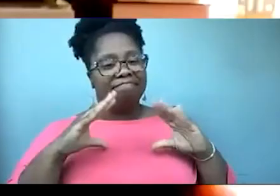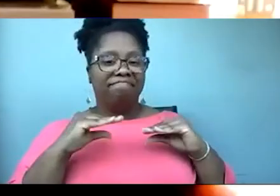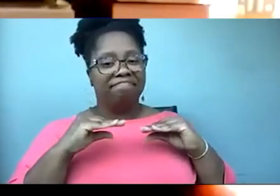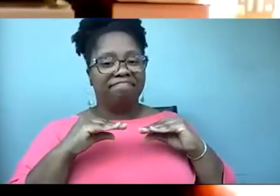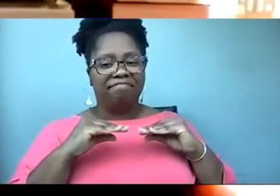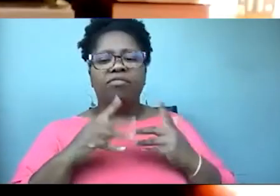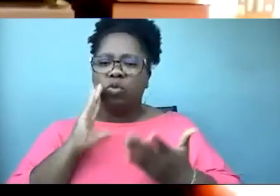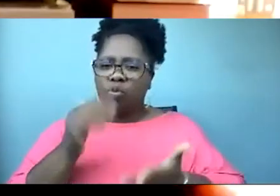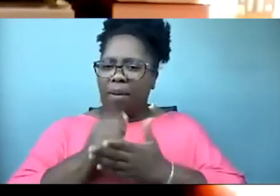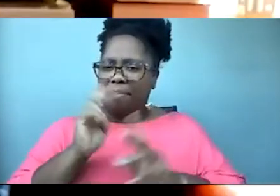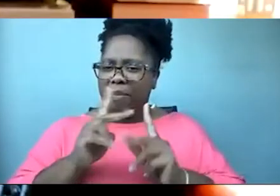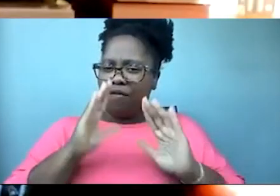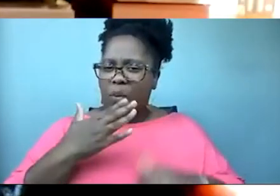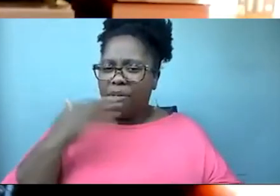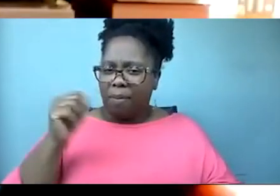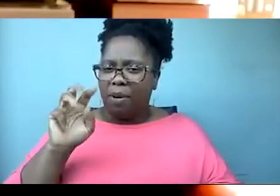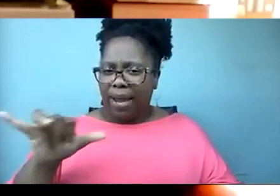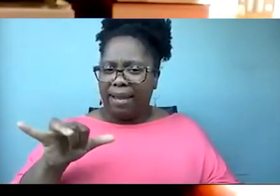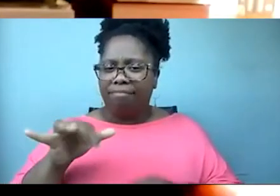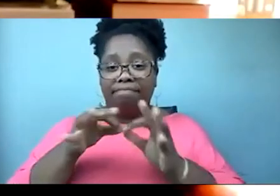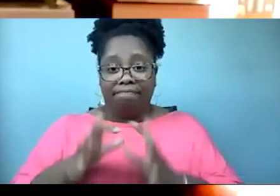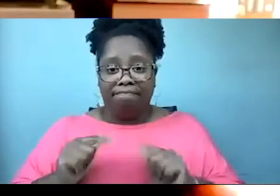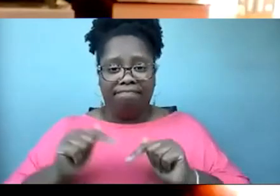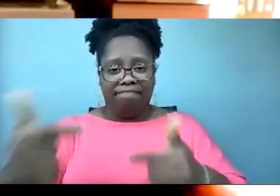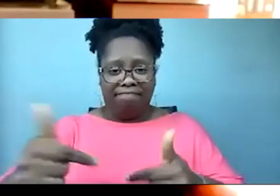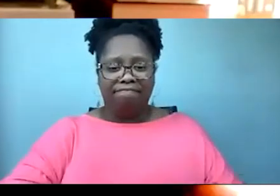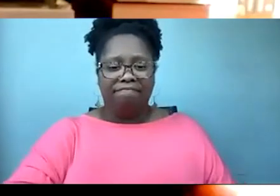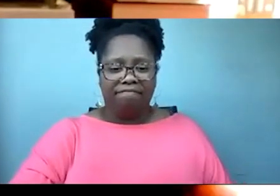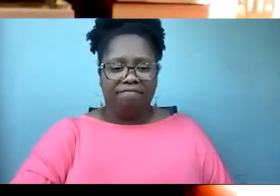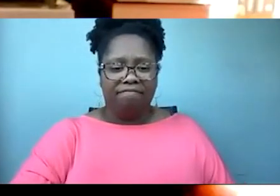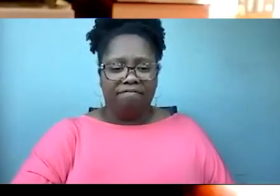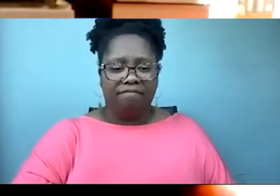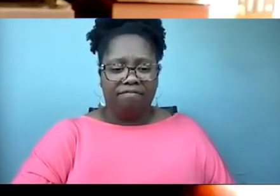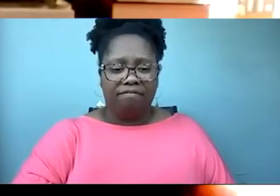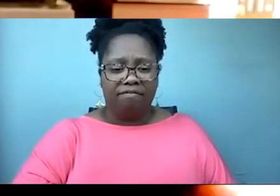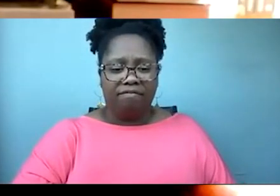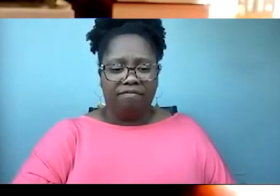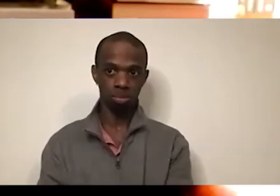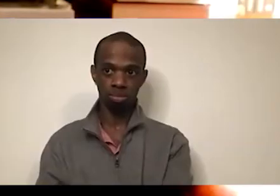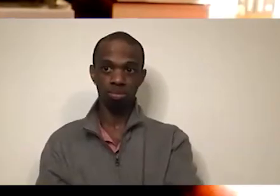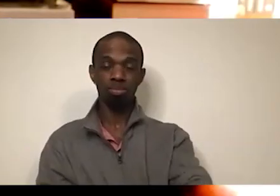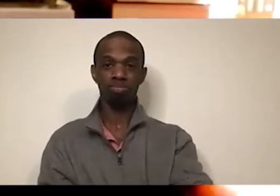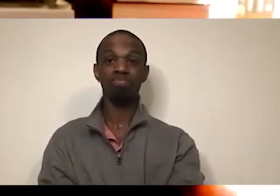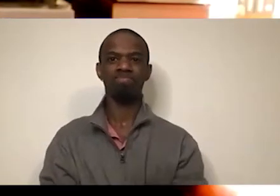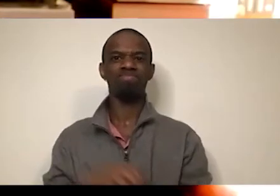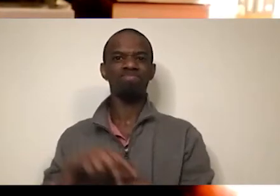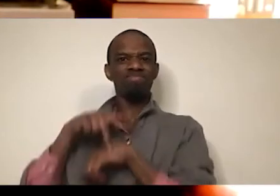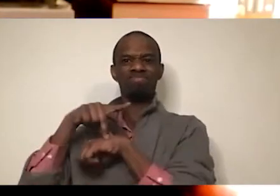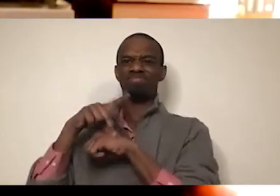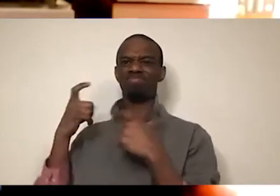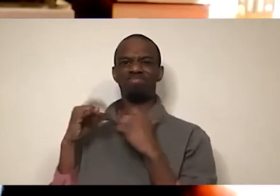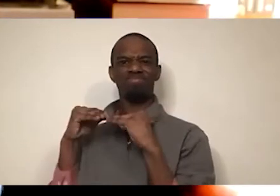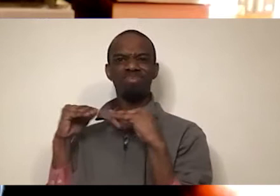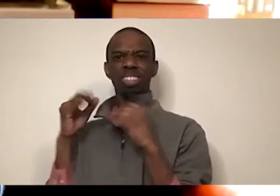Earth Justice is a wonderful organization, and they're really working to be